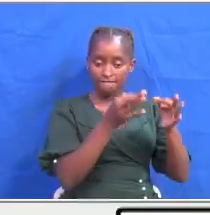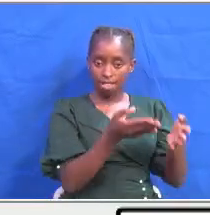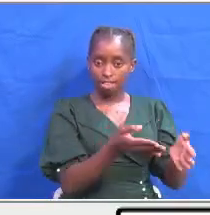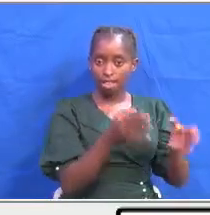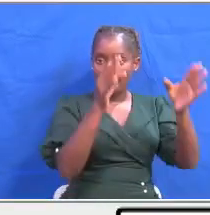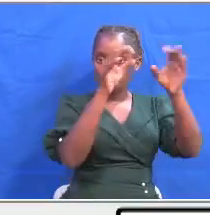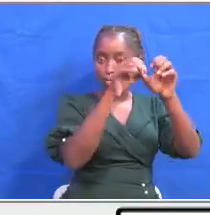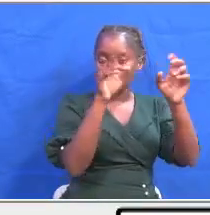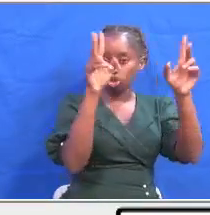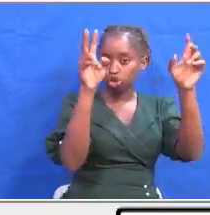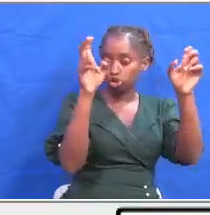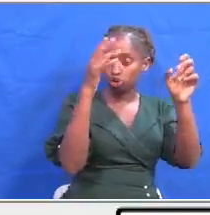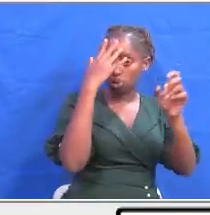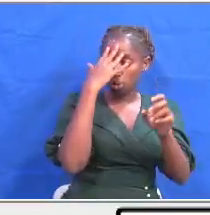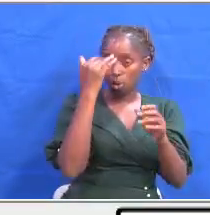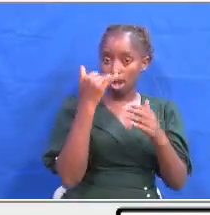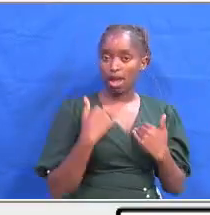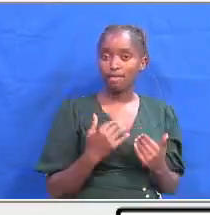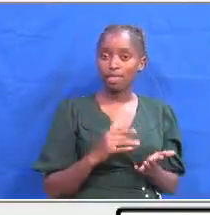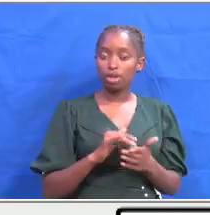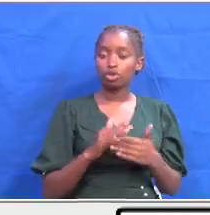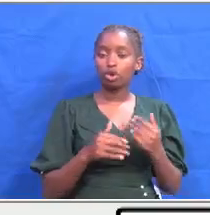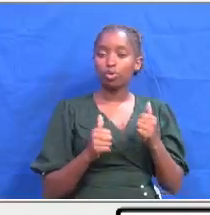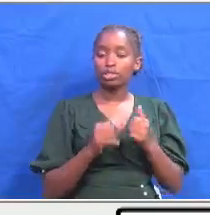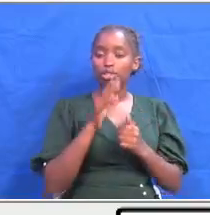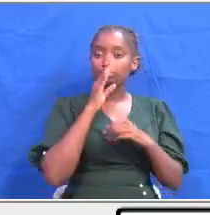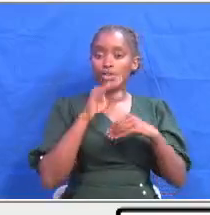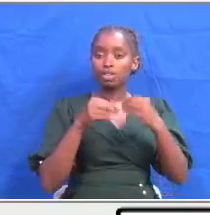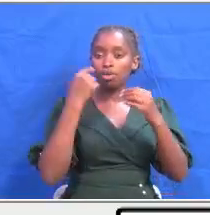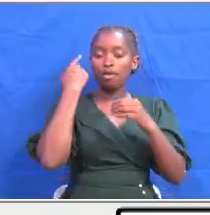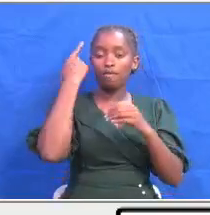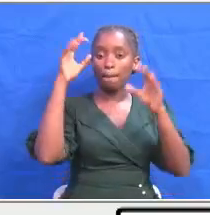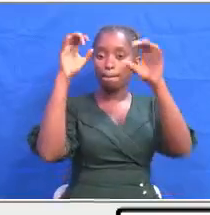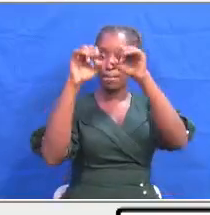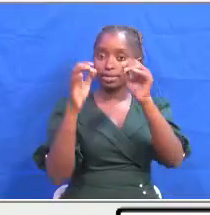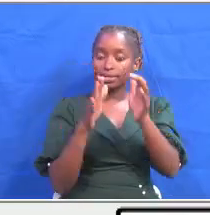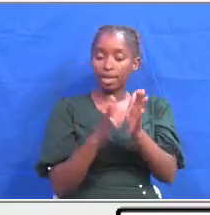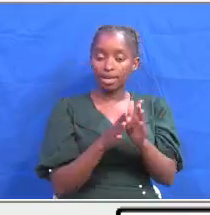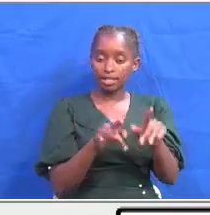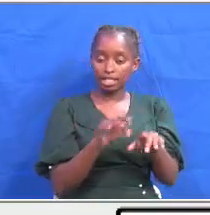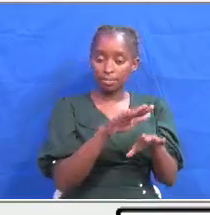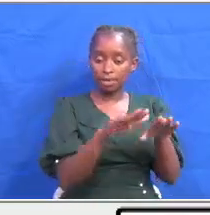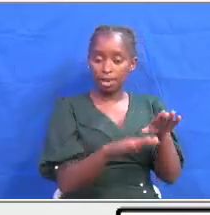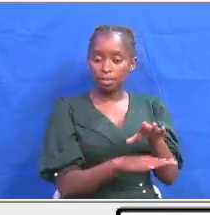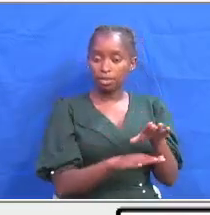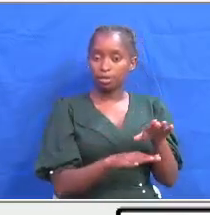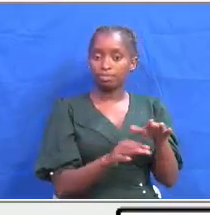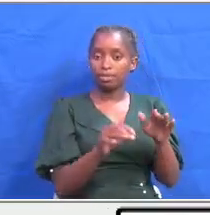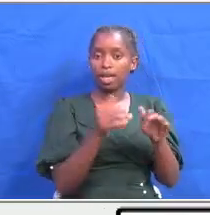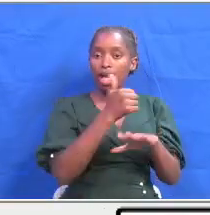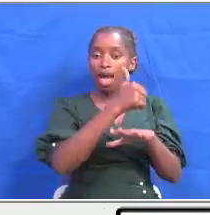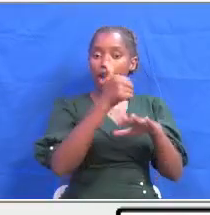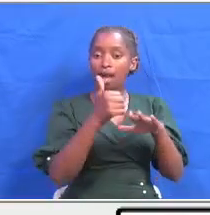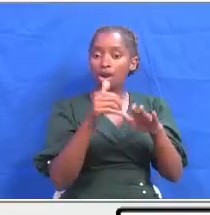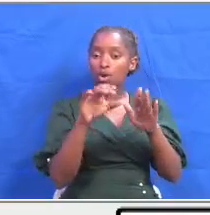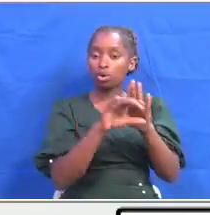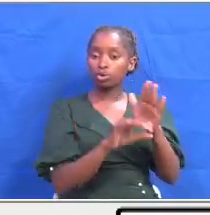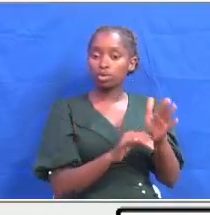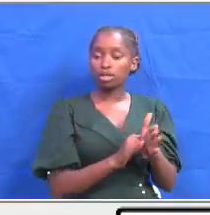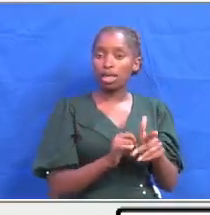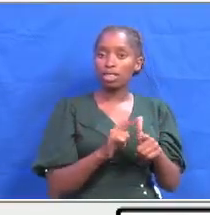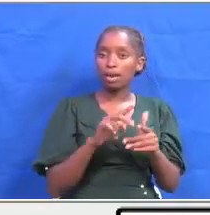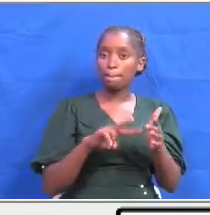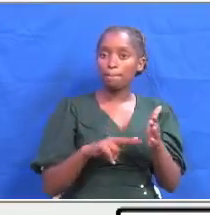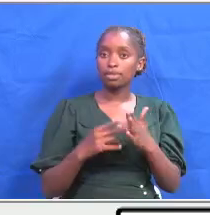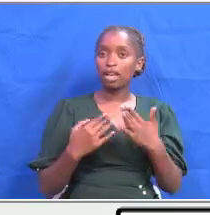issue, because the threshold given for president and the deputy president is the same under the constitution, okay, then it means it can only be the chair. Now, that